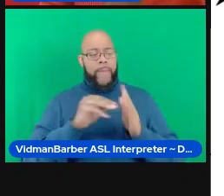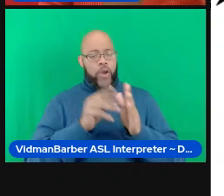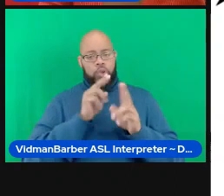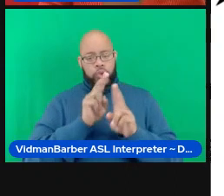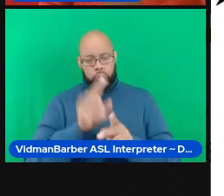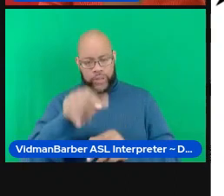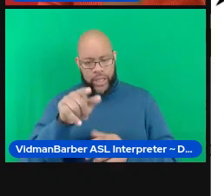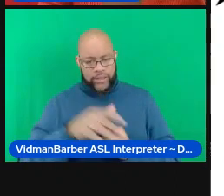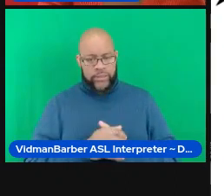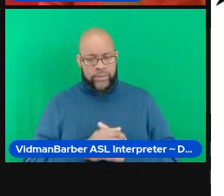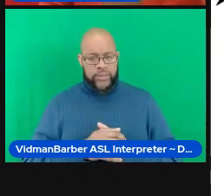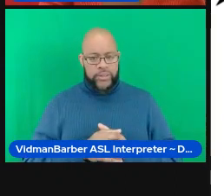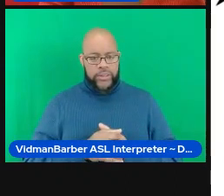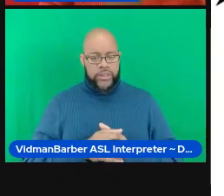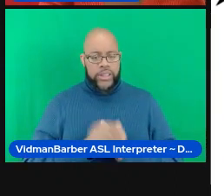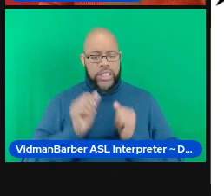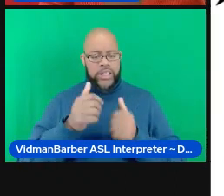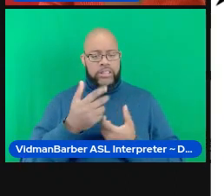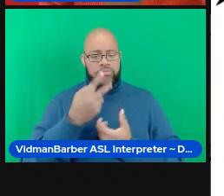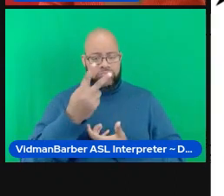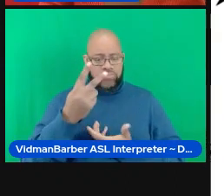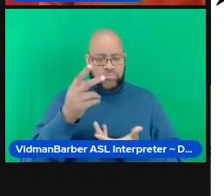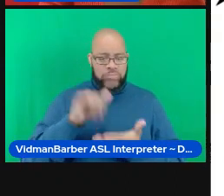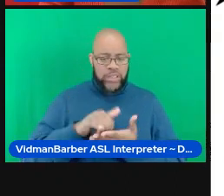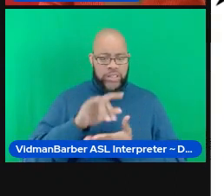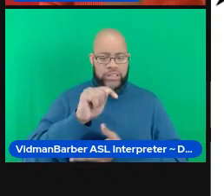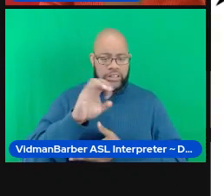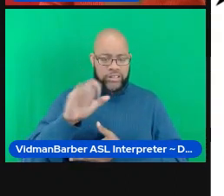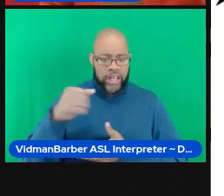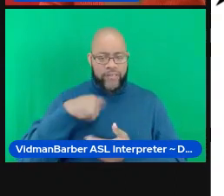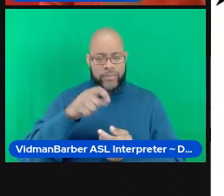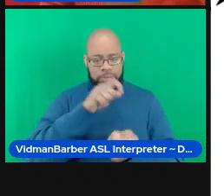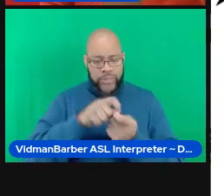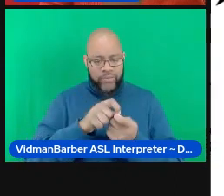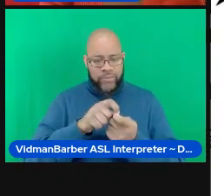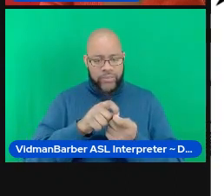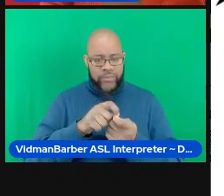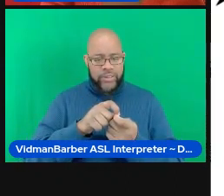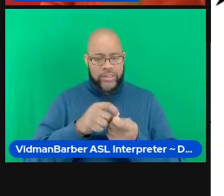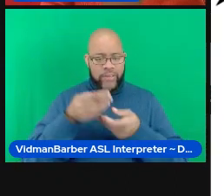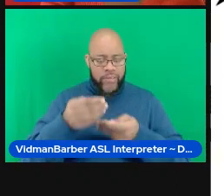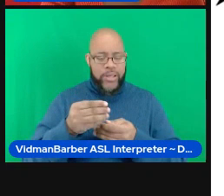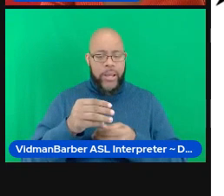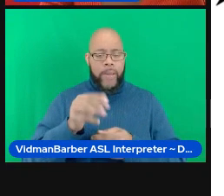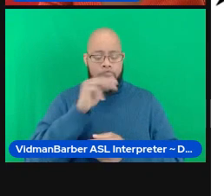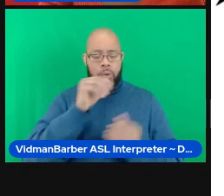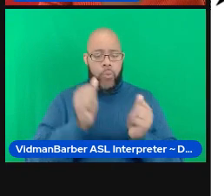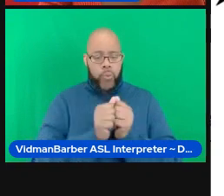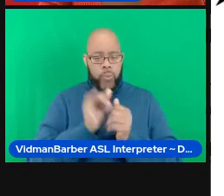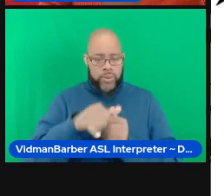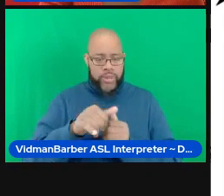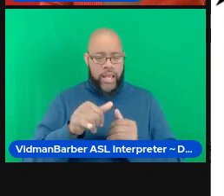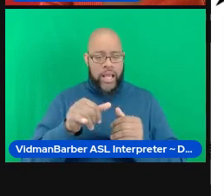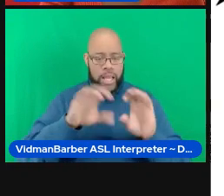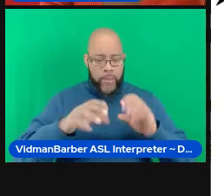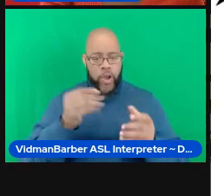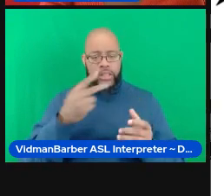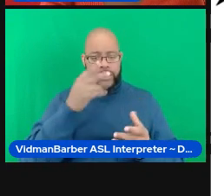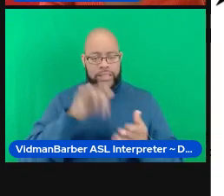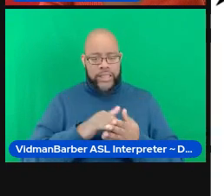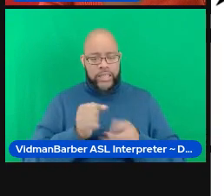ovalbumin. So you can transfer T cell that's specific to ovalbumin, feed mice with ovalbumin, and look at the